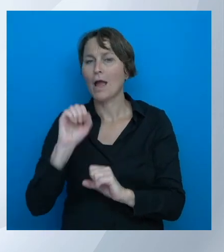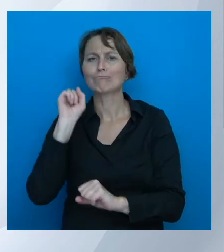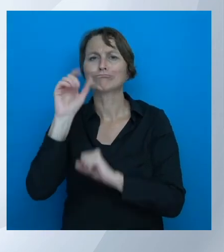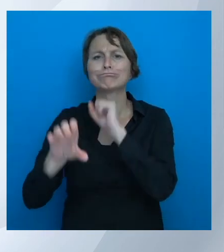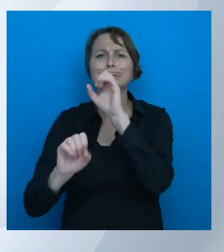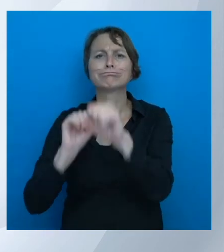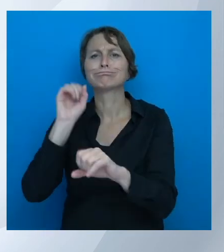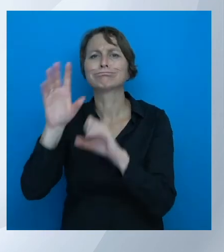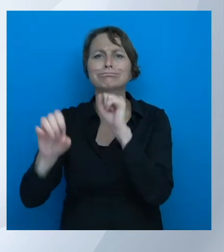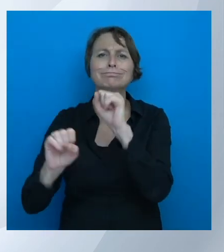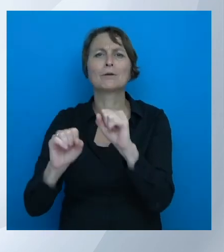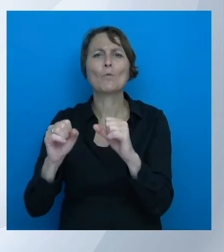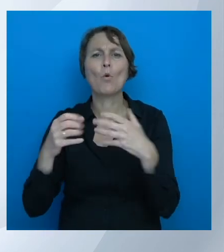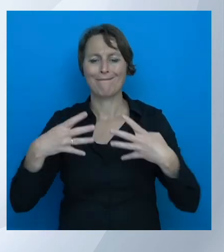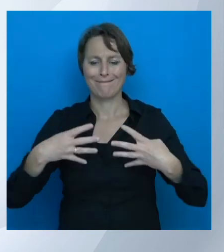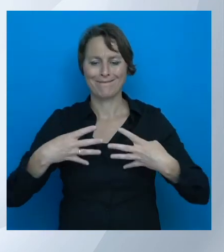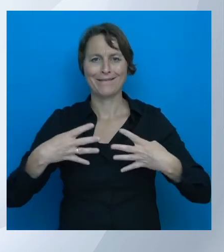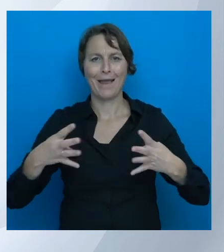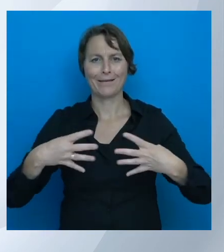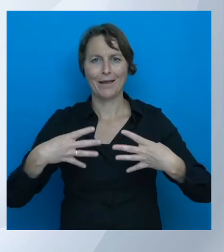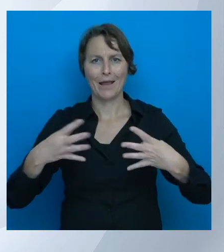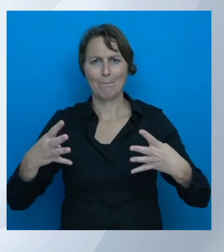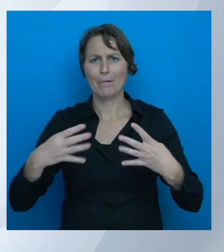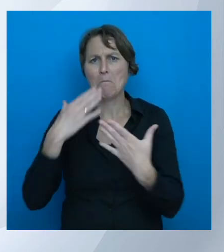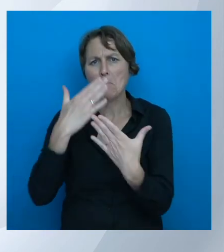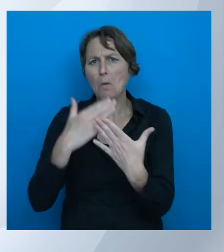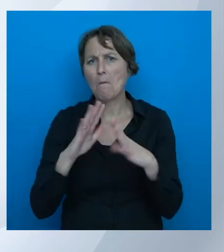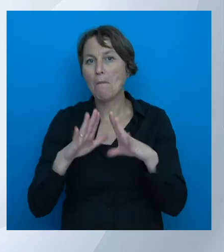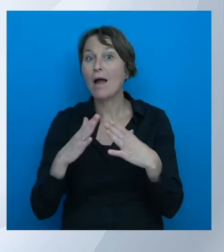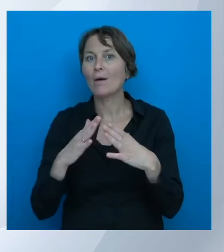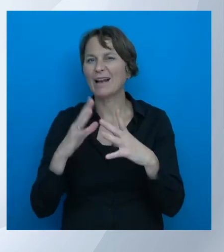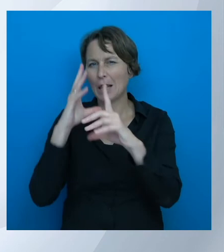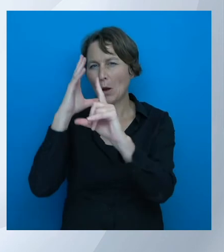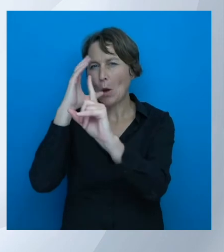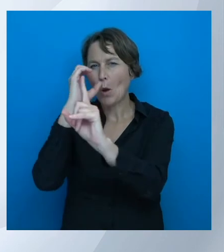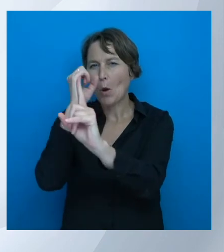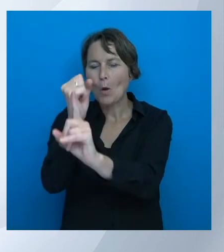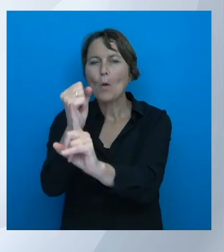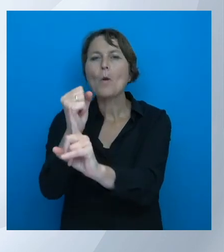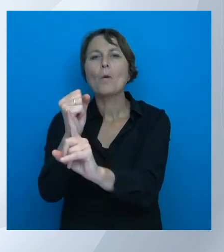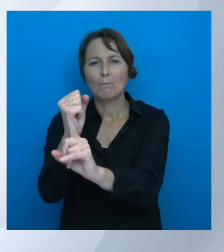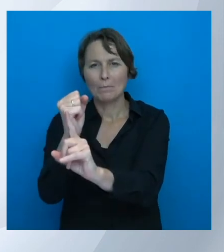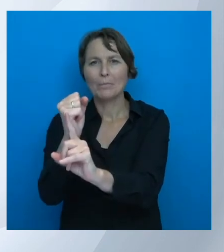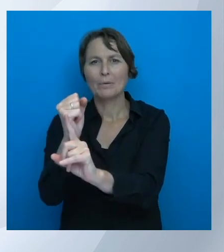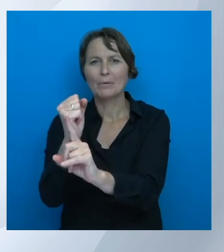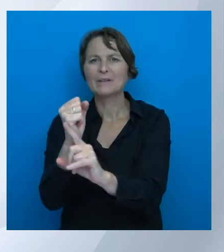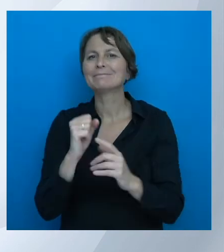especially zoom into the deprecation checks for